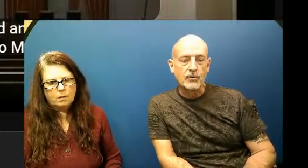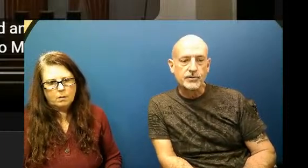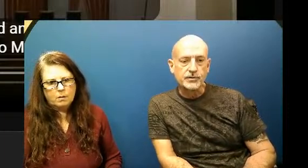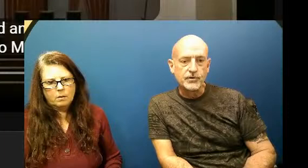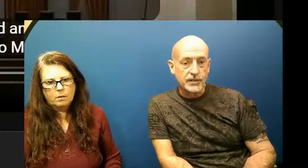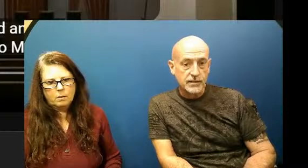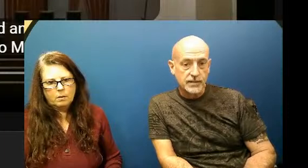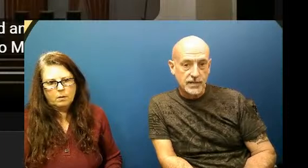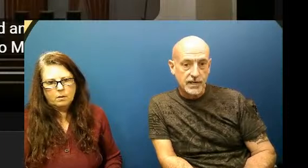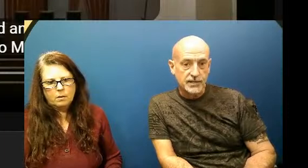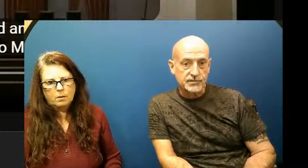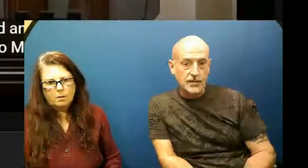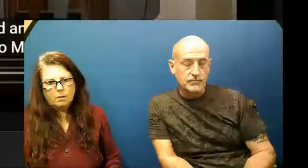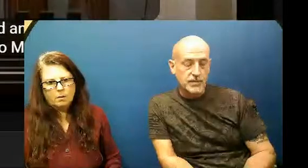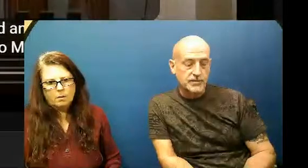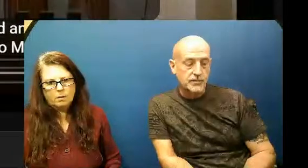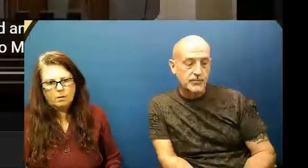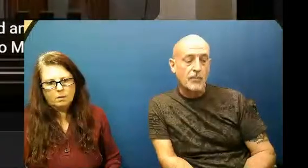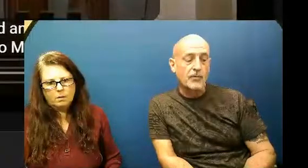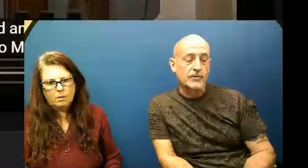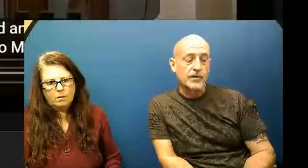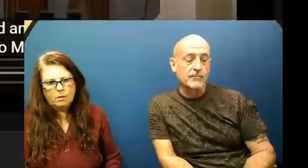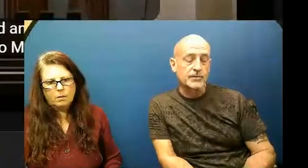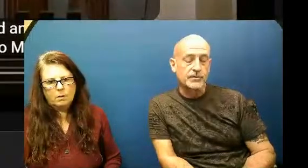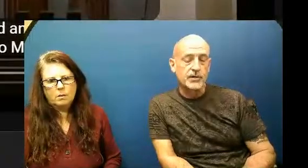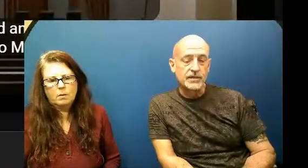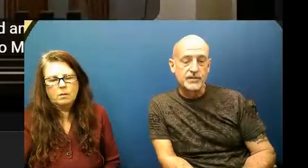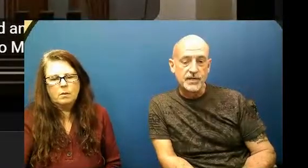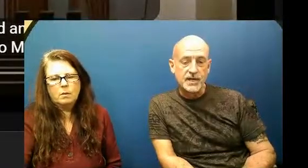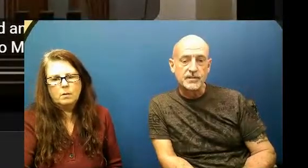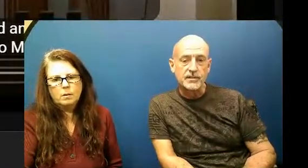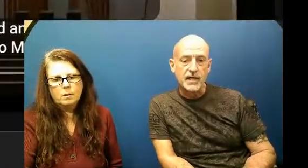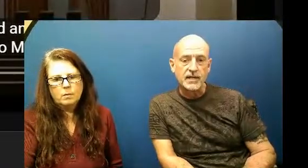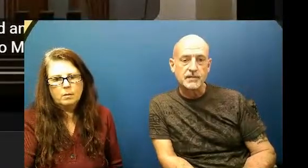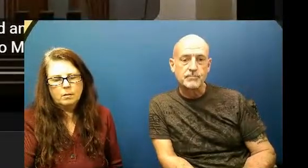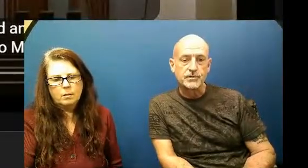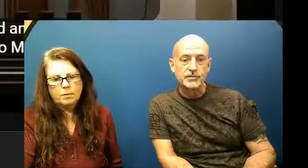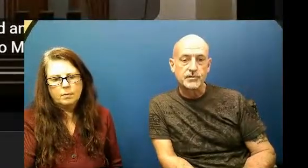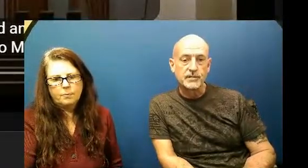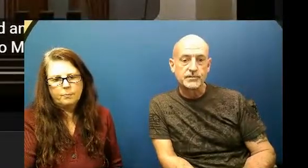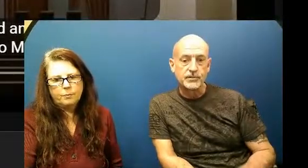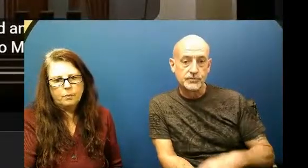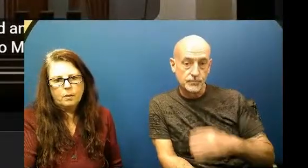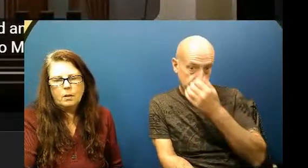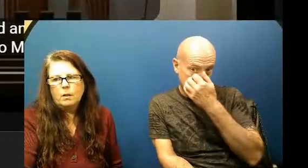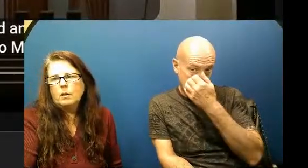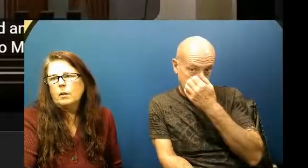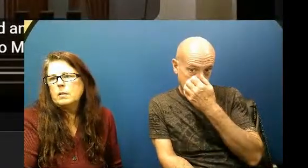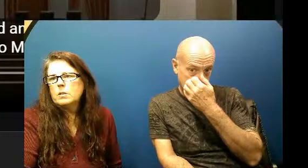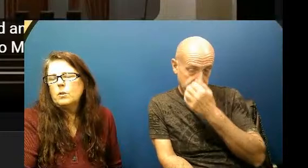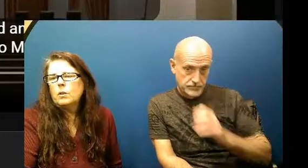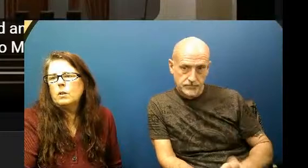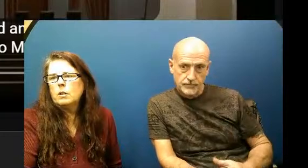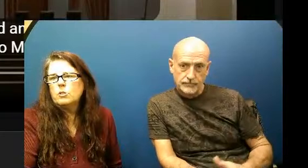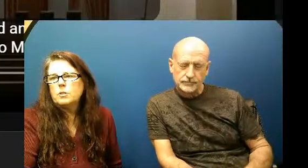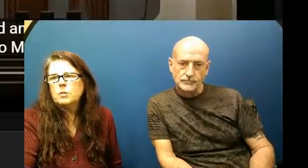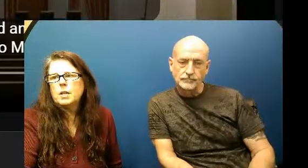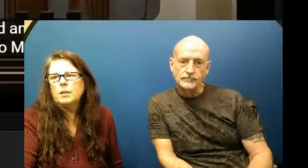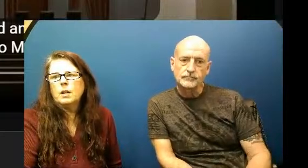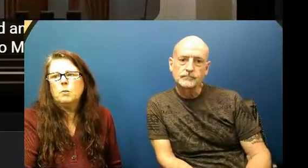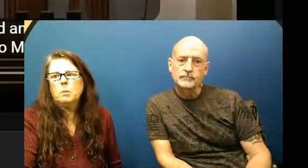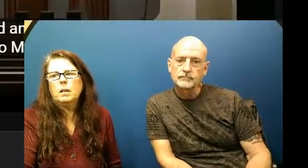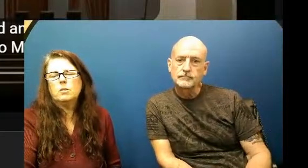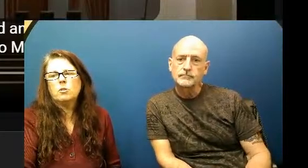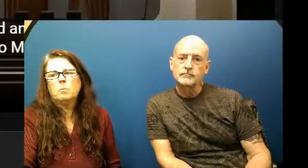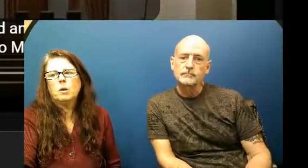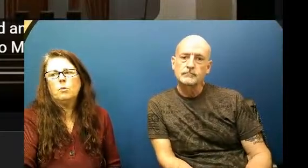government's power to do it, and that's improper for the government to do it, then they can potentially be sued. Okay, so Launch also said